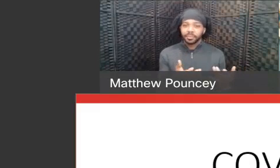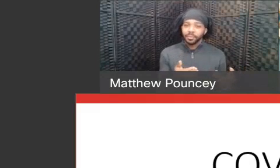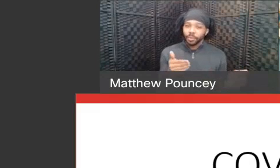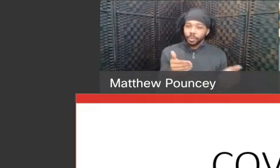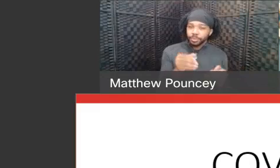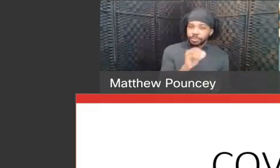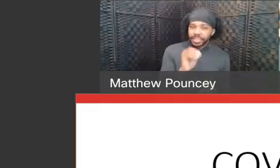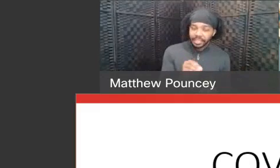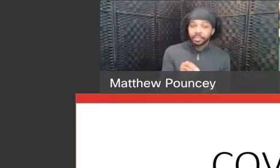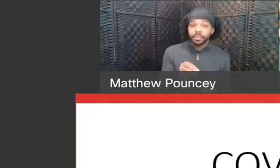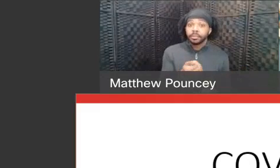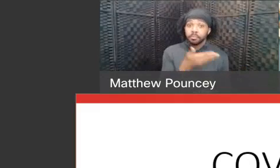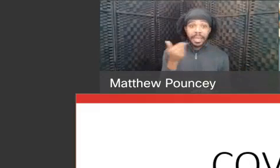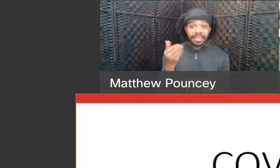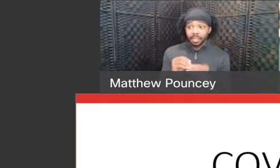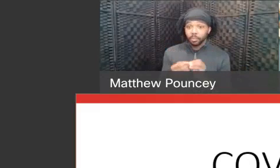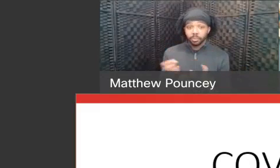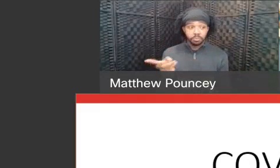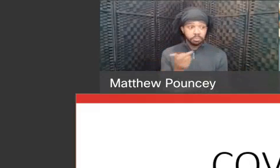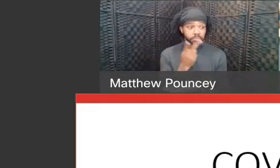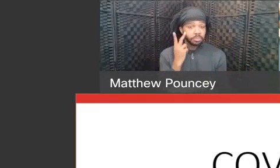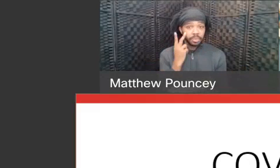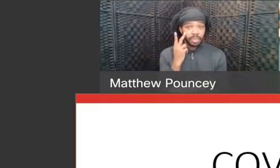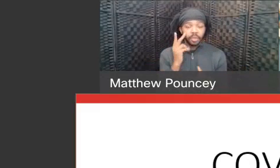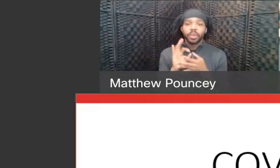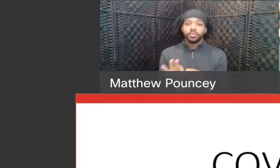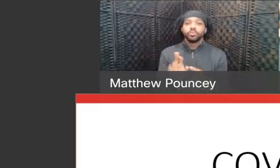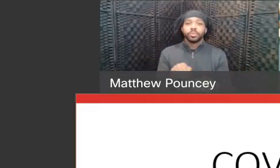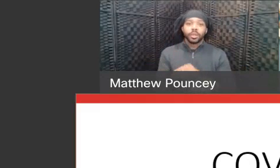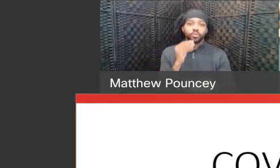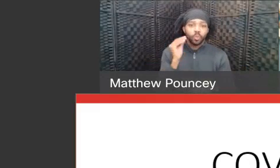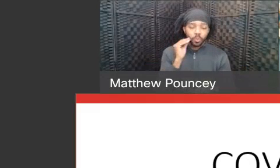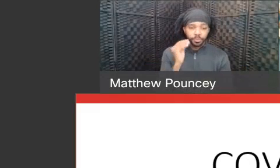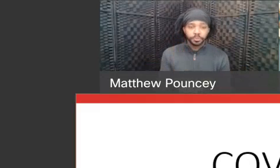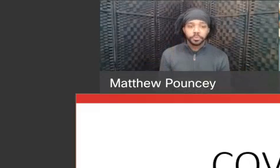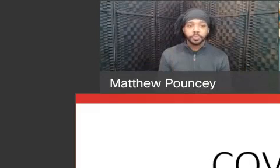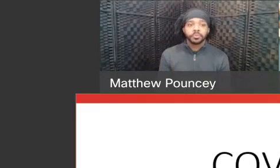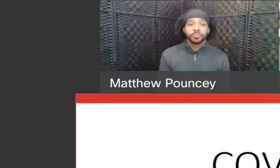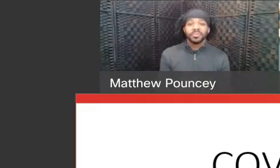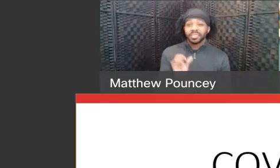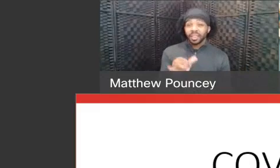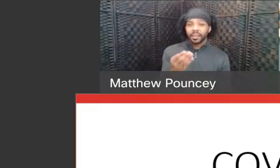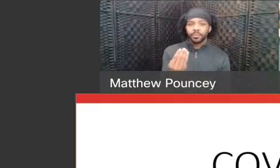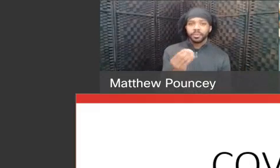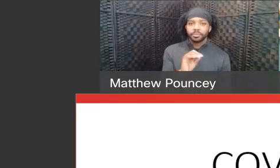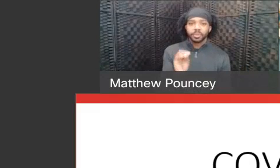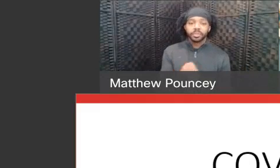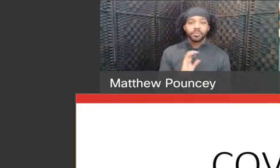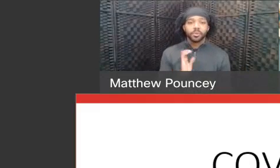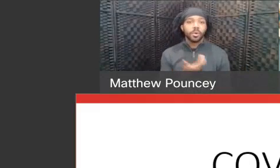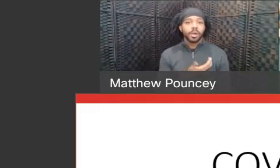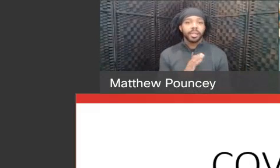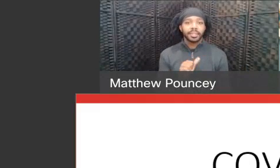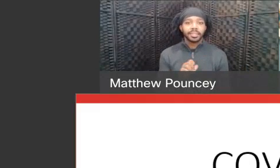one where we're in best shape is regarding natural home, which has been 14% of our cases, but